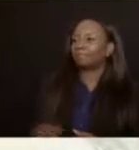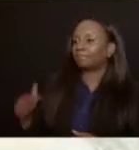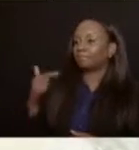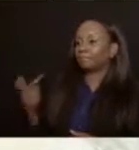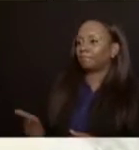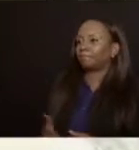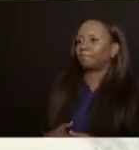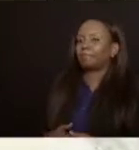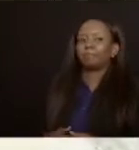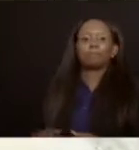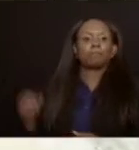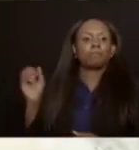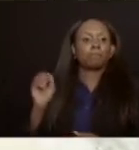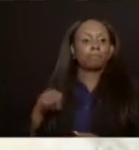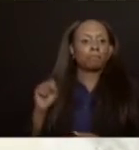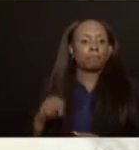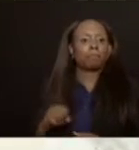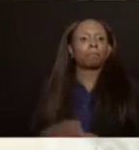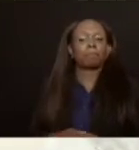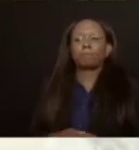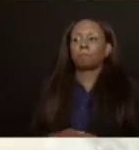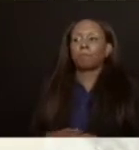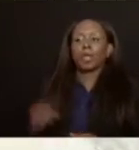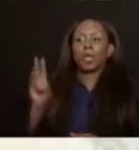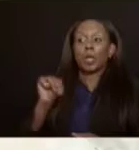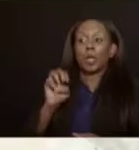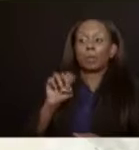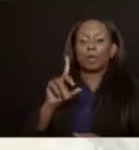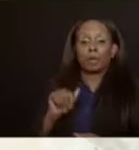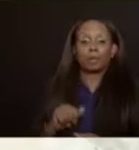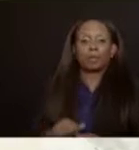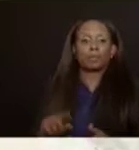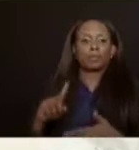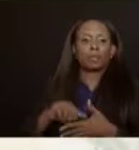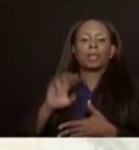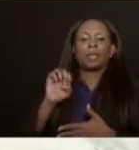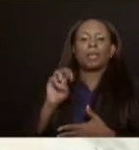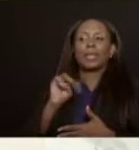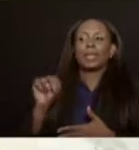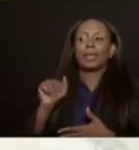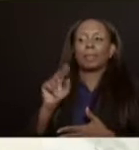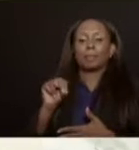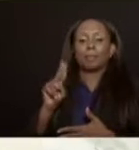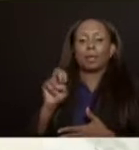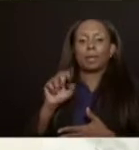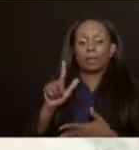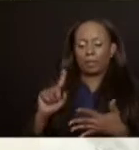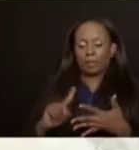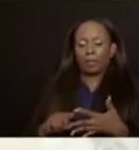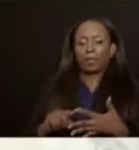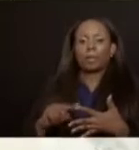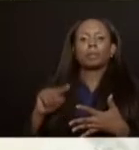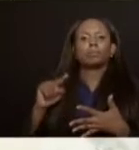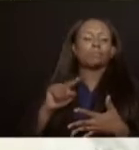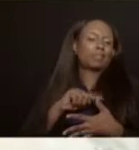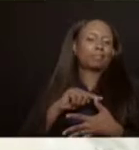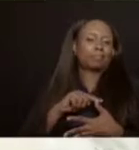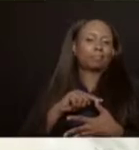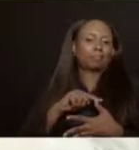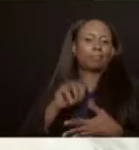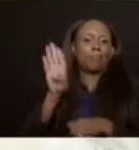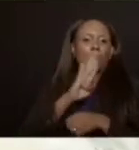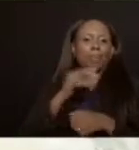And as we open for questions, joining us from the media are Emmanuel Joseph from Barbados Today, Trevor Thorpe from CBC, Ian Bourne, the